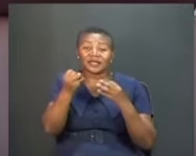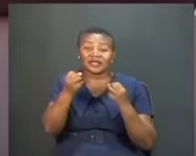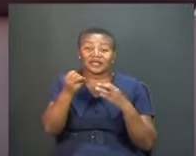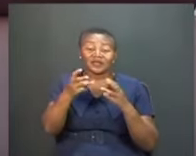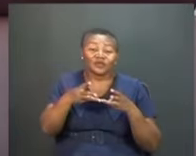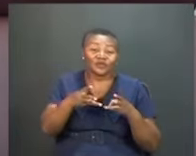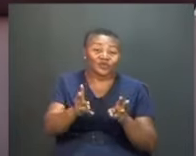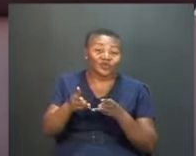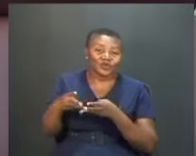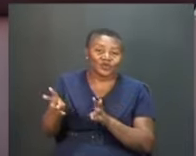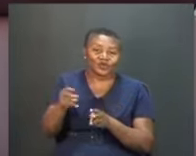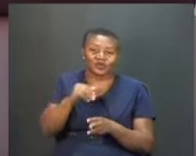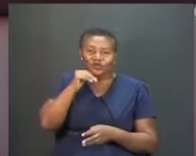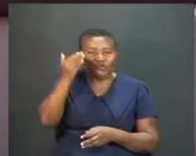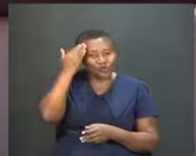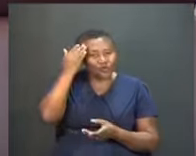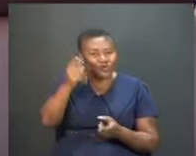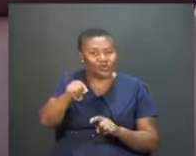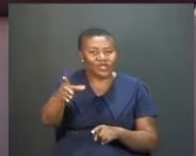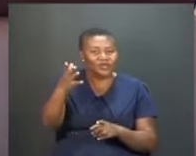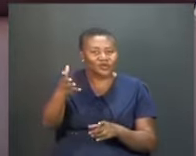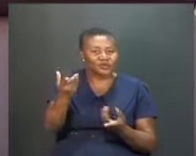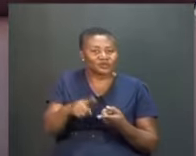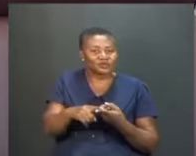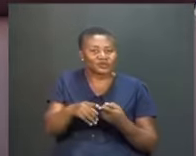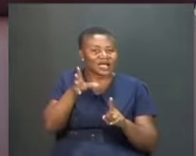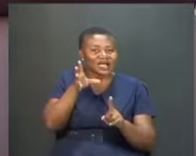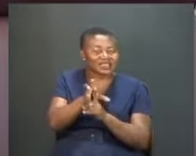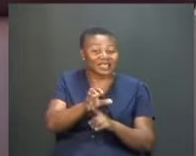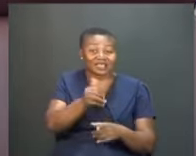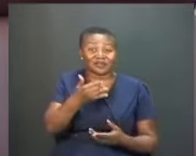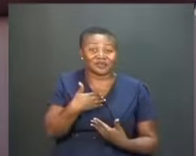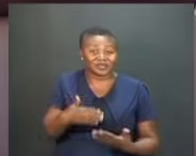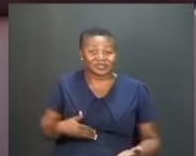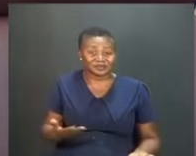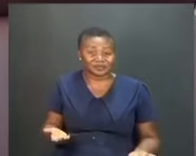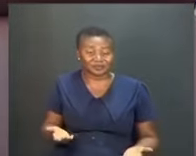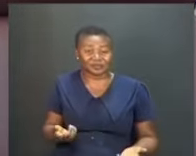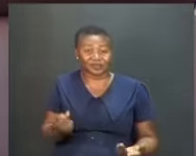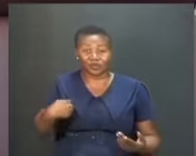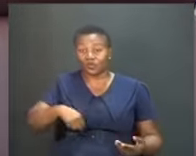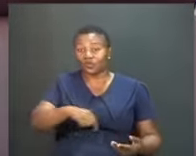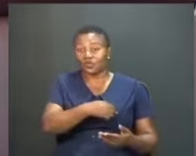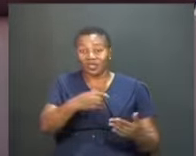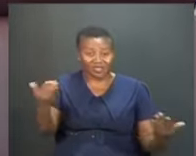You don't know when he's unleashing. So, Mr. Speaker, we are here.